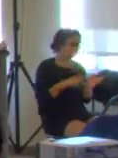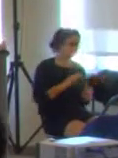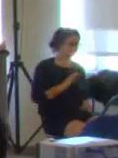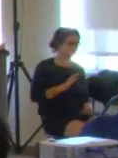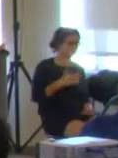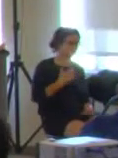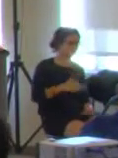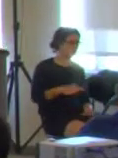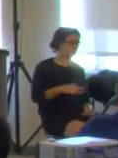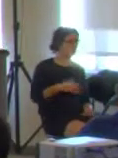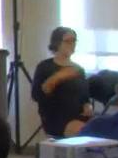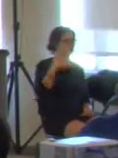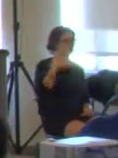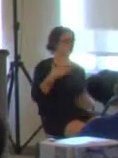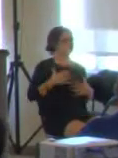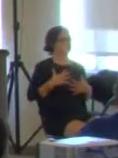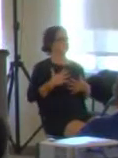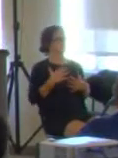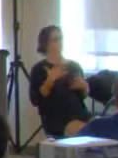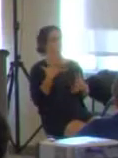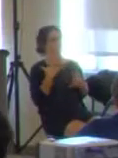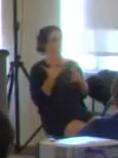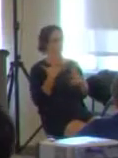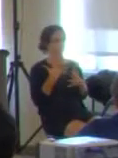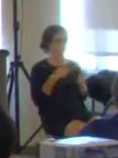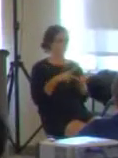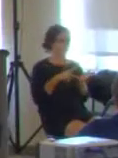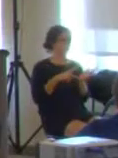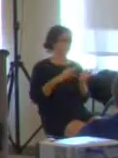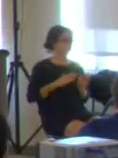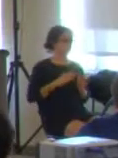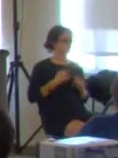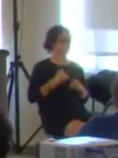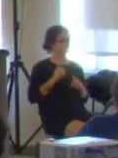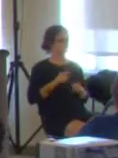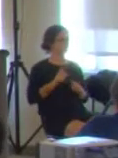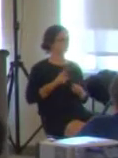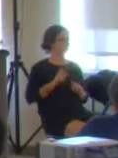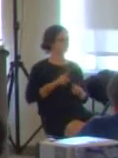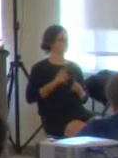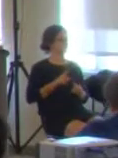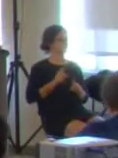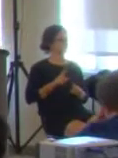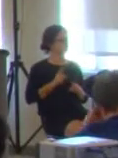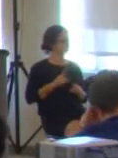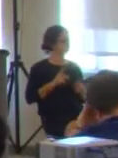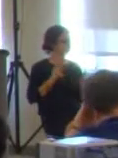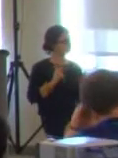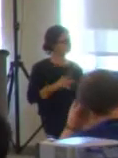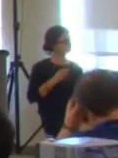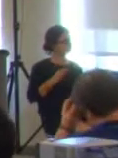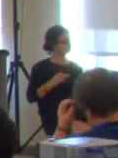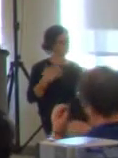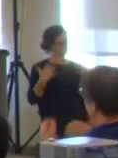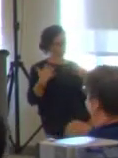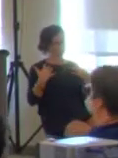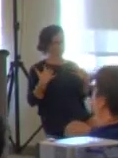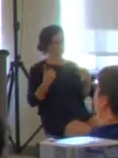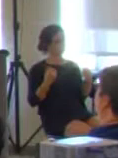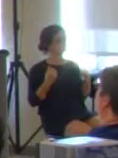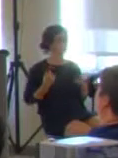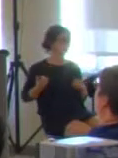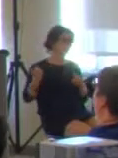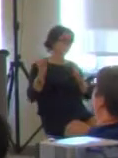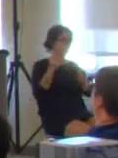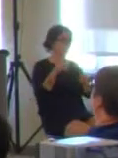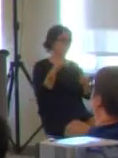know about the stigma, and I think that, it shows a lot of courage, whether a person has a disability